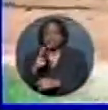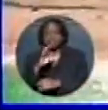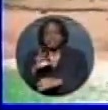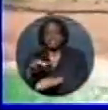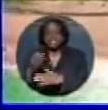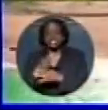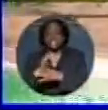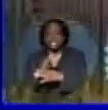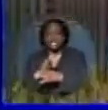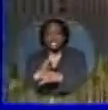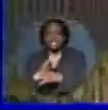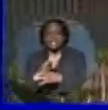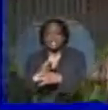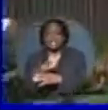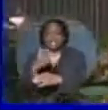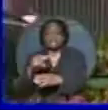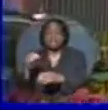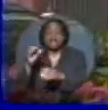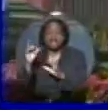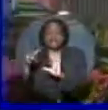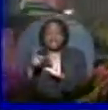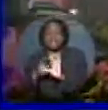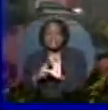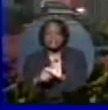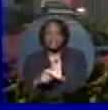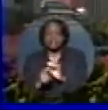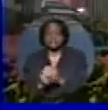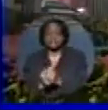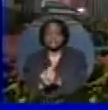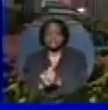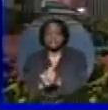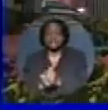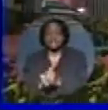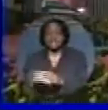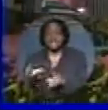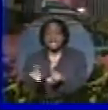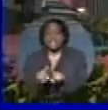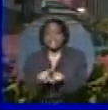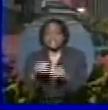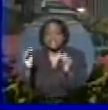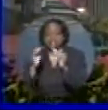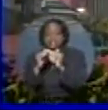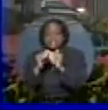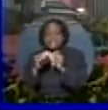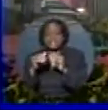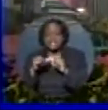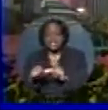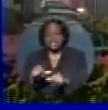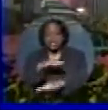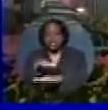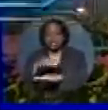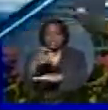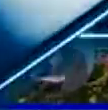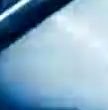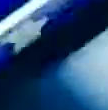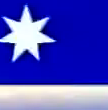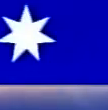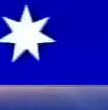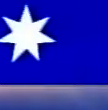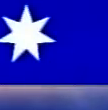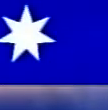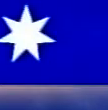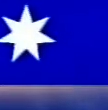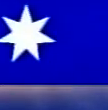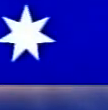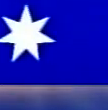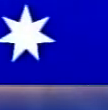daily that Atlantis is still a very attractive venue for guests, and many of them aren't even aware of what's going on behind the scenes. From